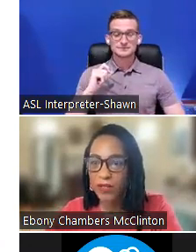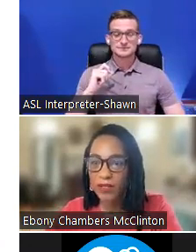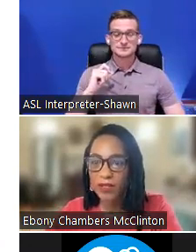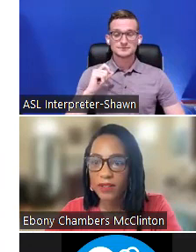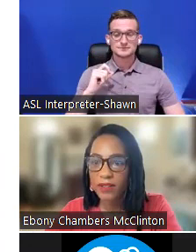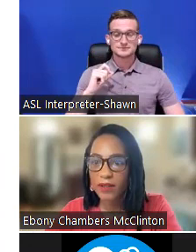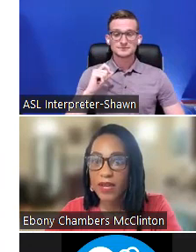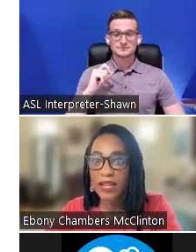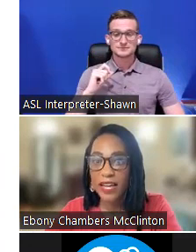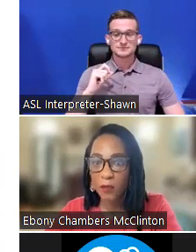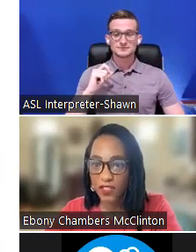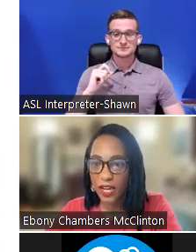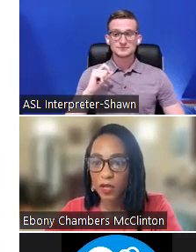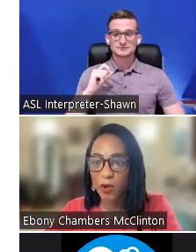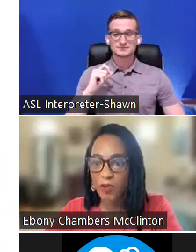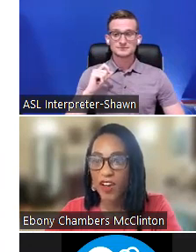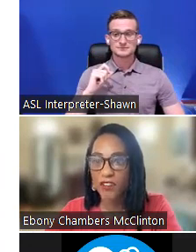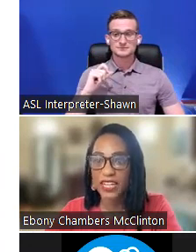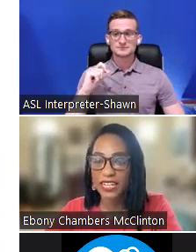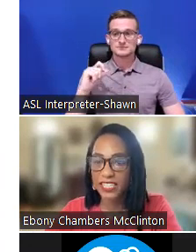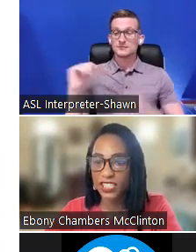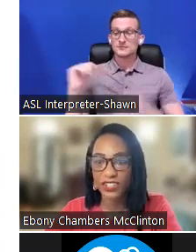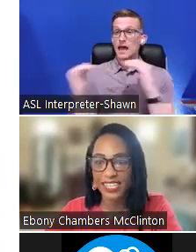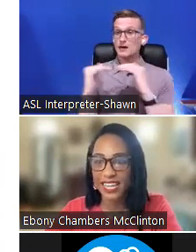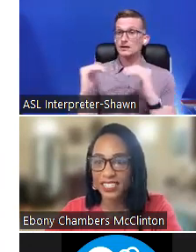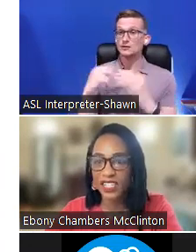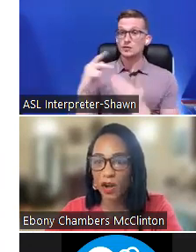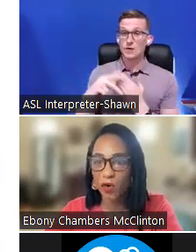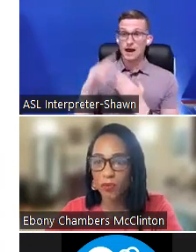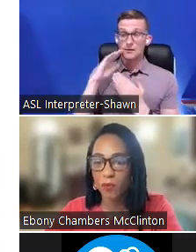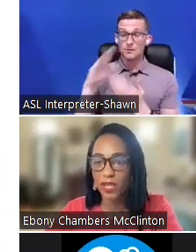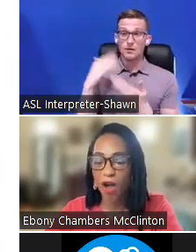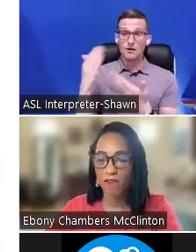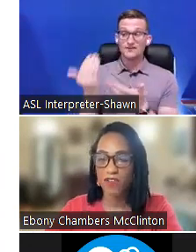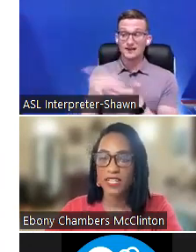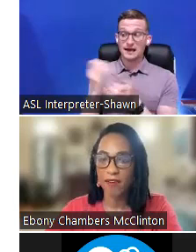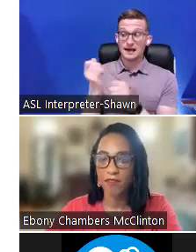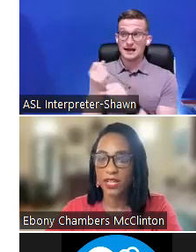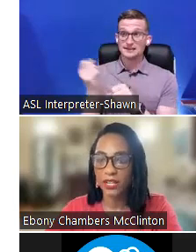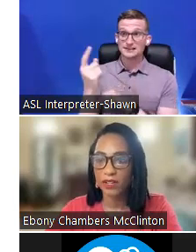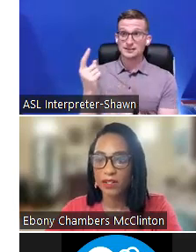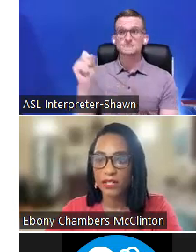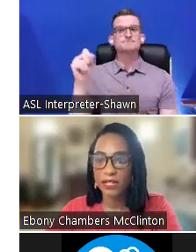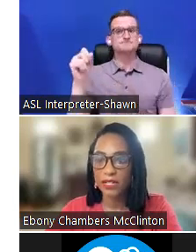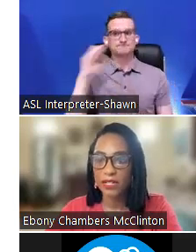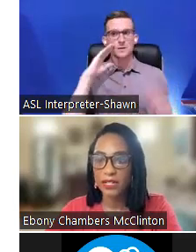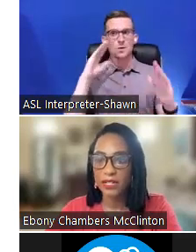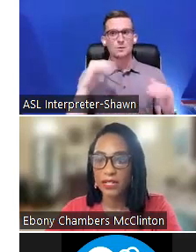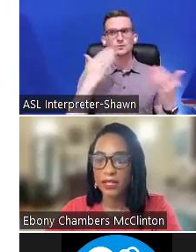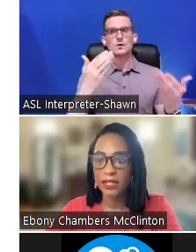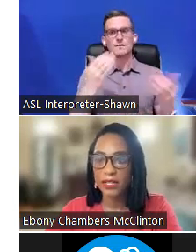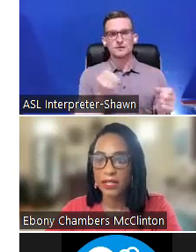will the equity program be offered again next year? Yes, that is the hope, that we offer this every year.